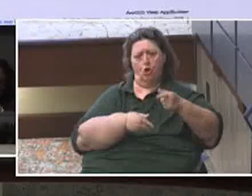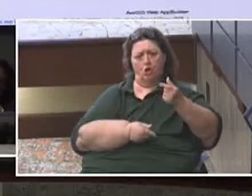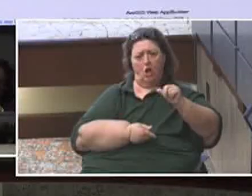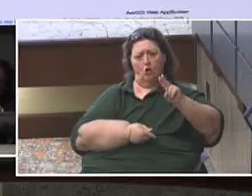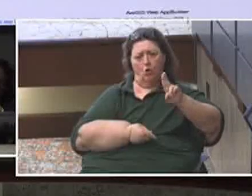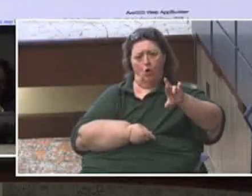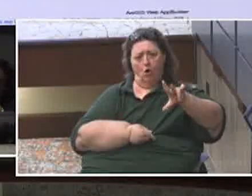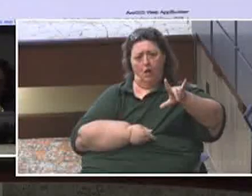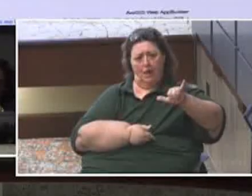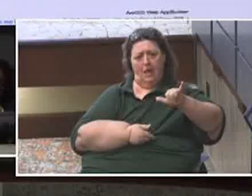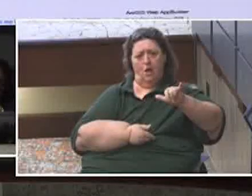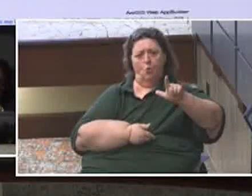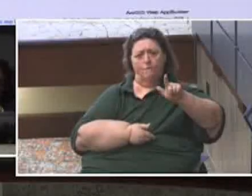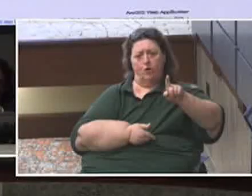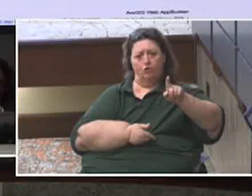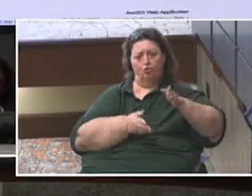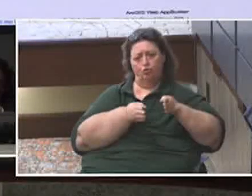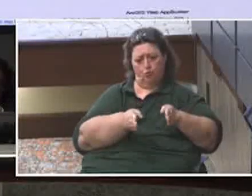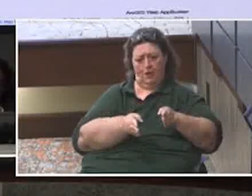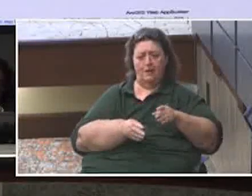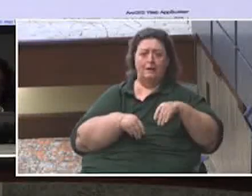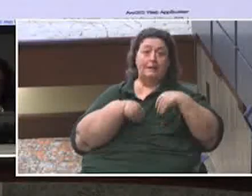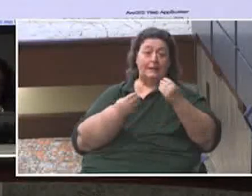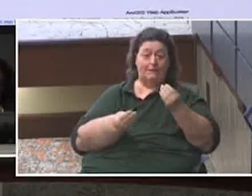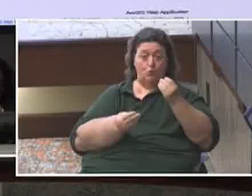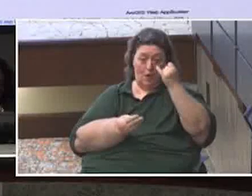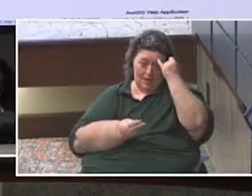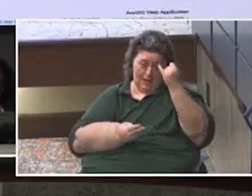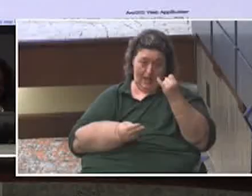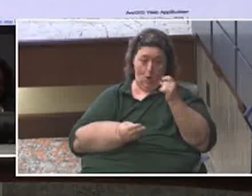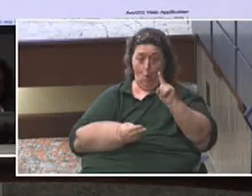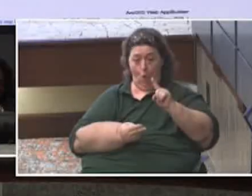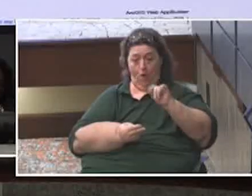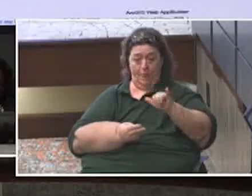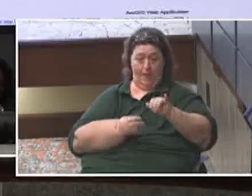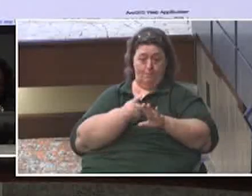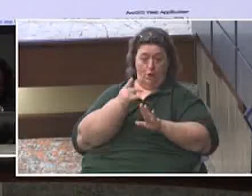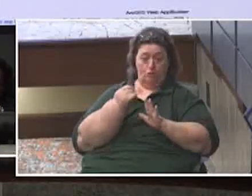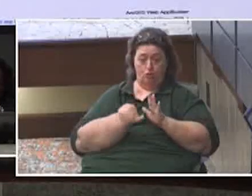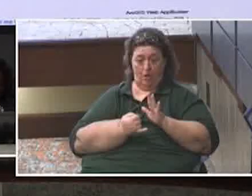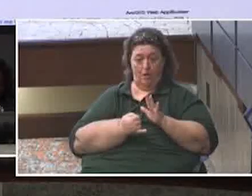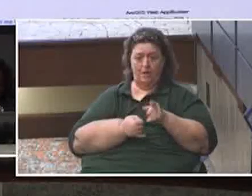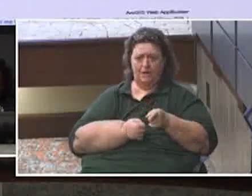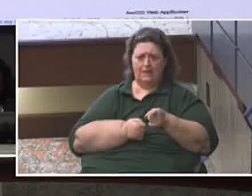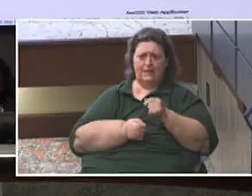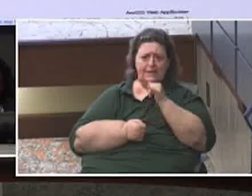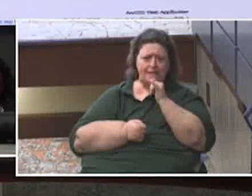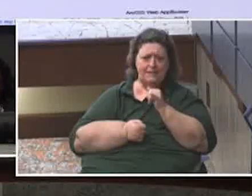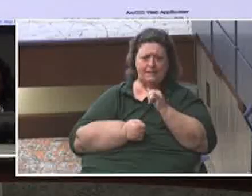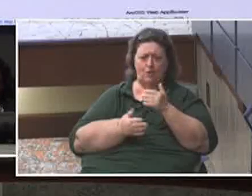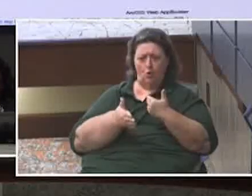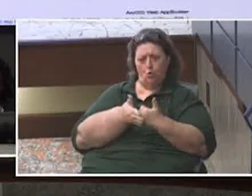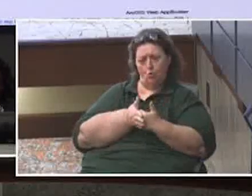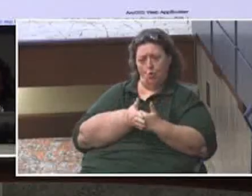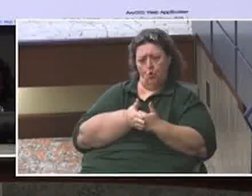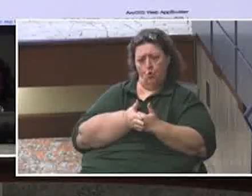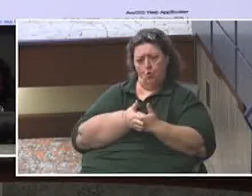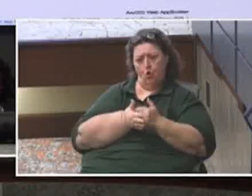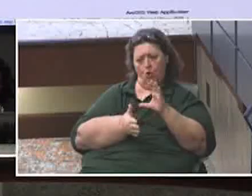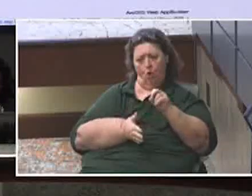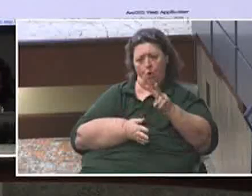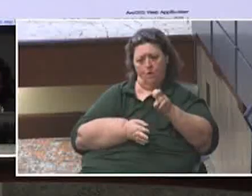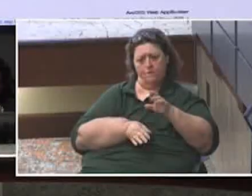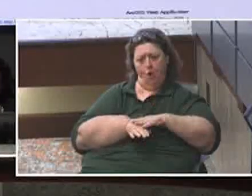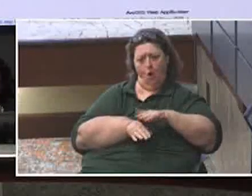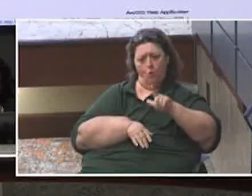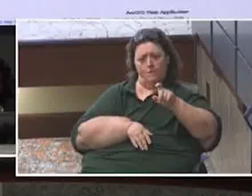Gurley and 21st Street. To give you an idea of where that project is, it is adjacent to the Cove on